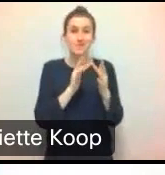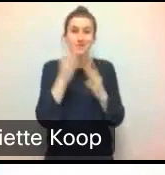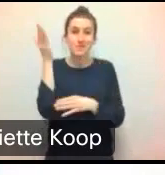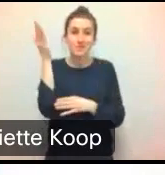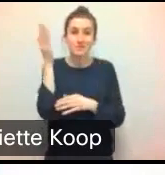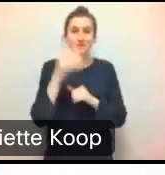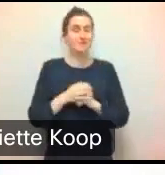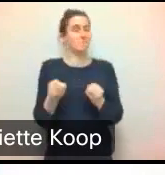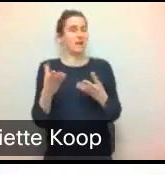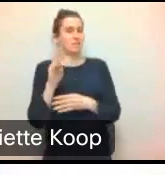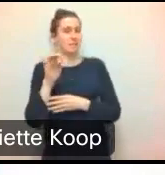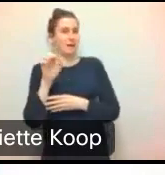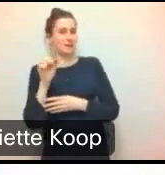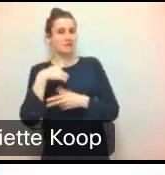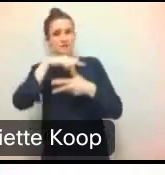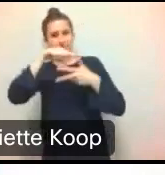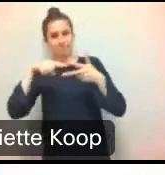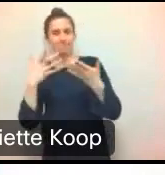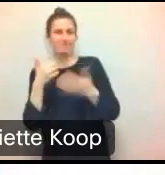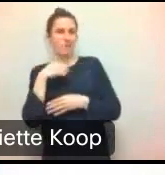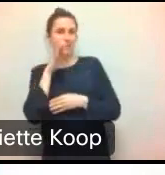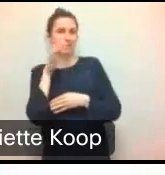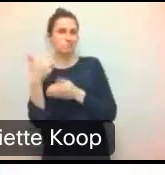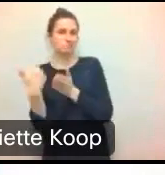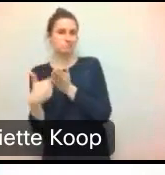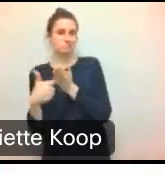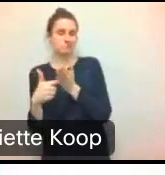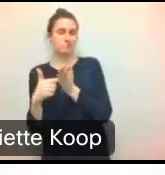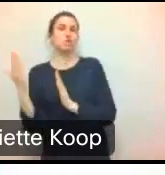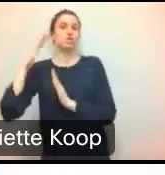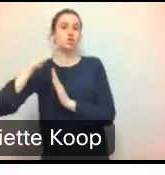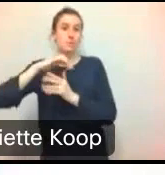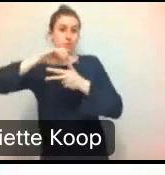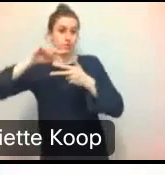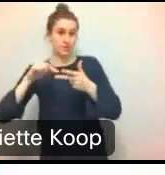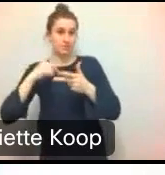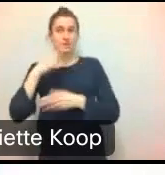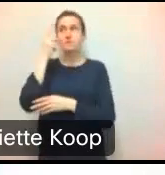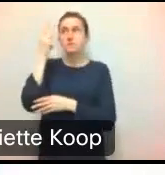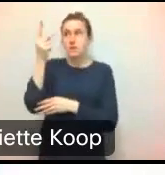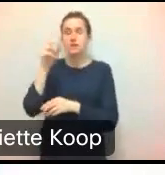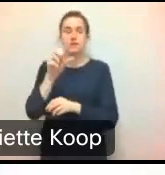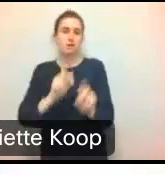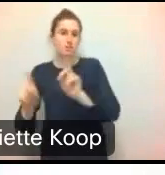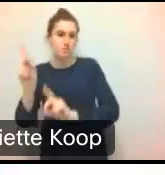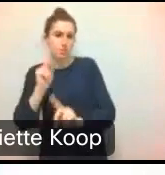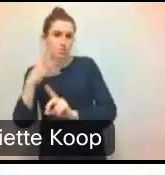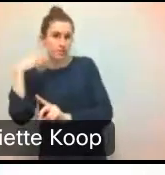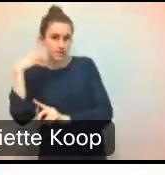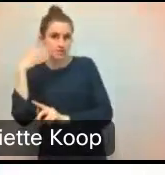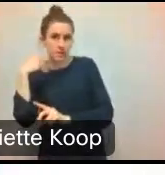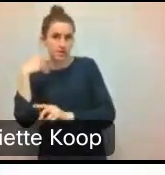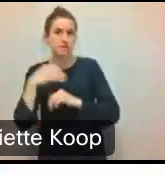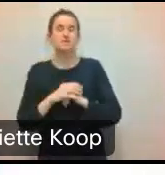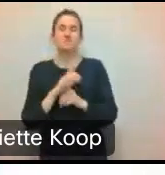just named kind of the top three that I've seen, that I've experienced, that other people have talked about experience. They're kind